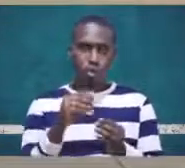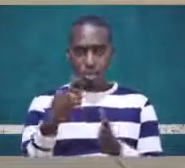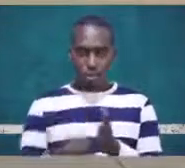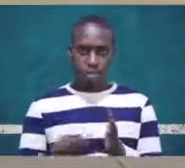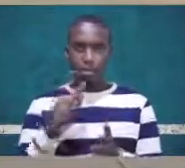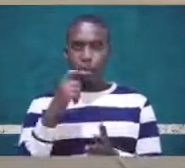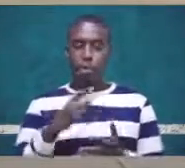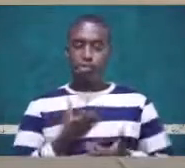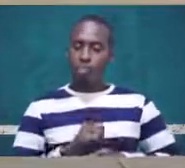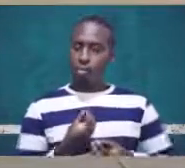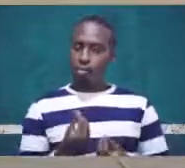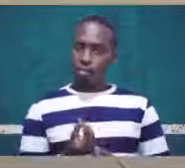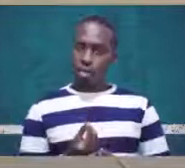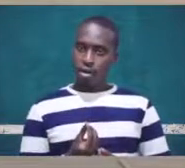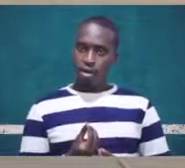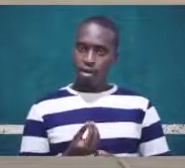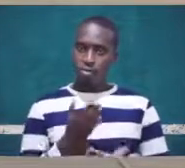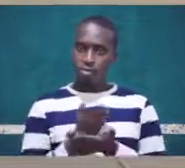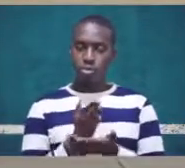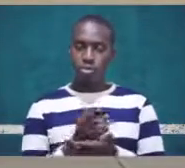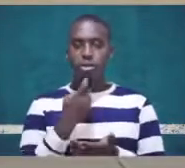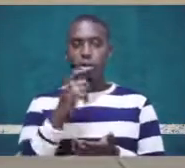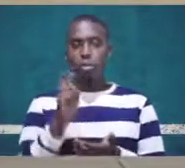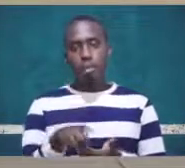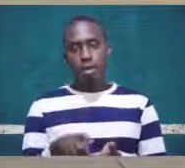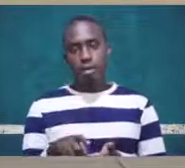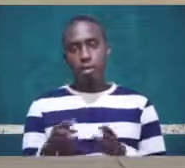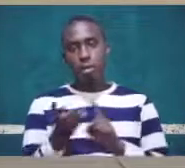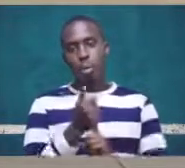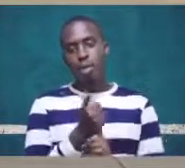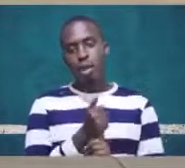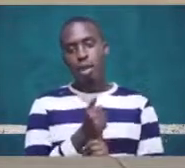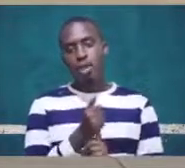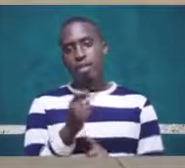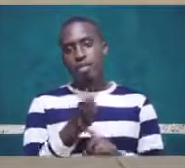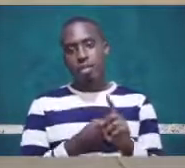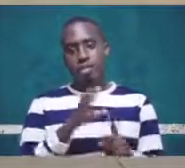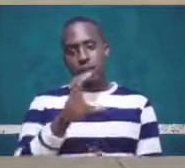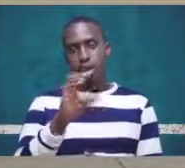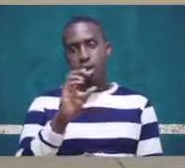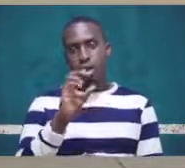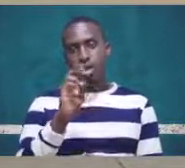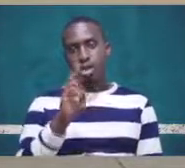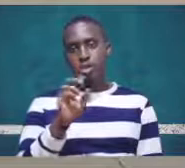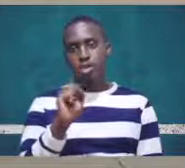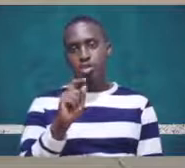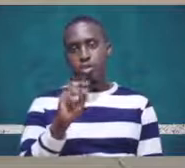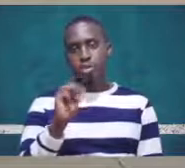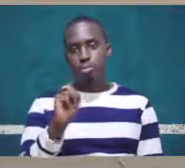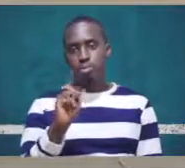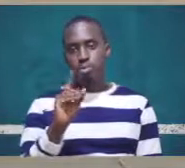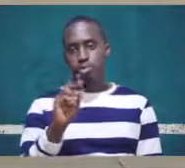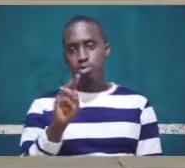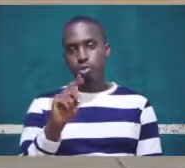have the money that was supposed to get on the custom duty, and also you add the